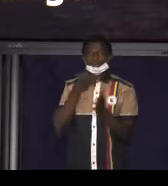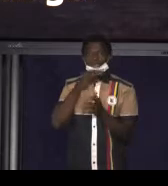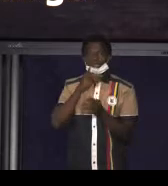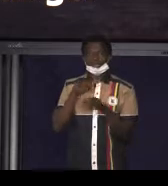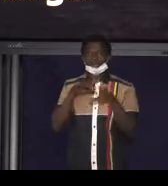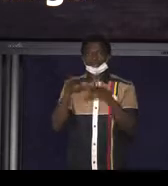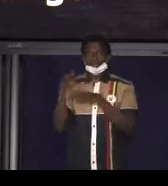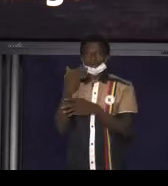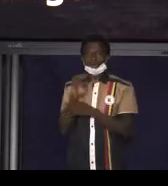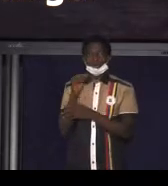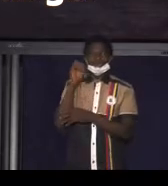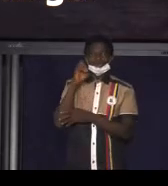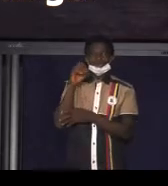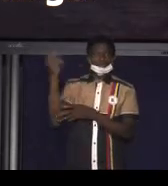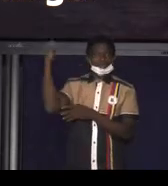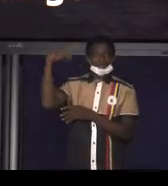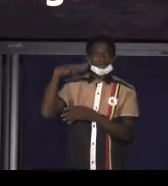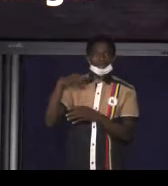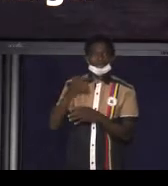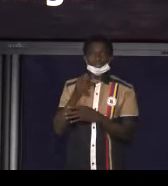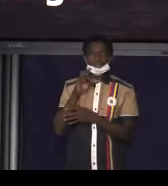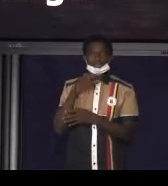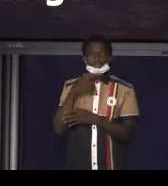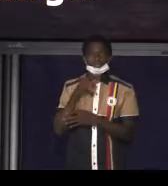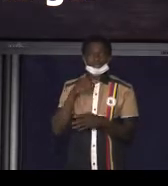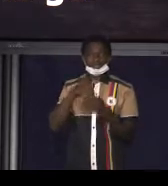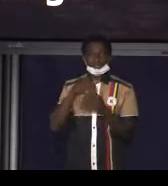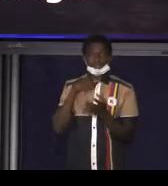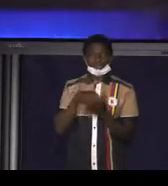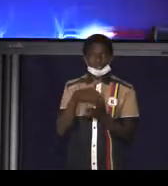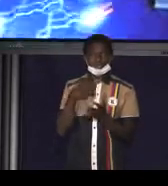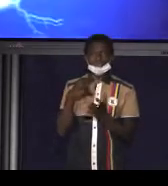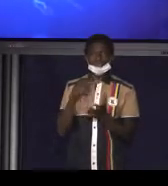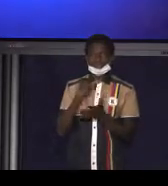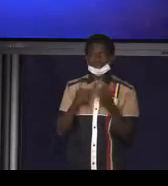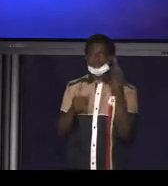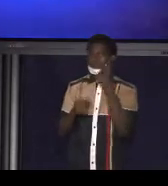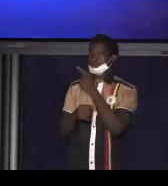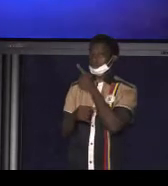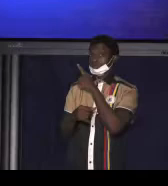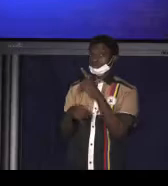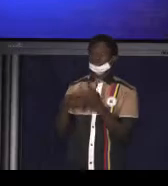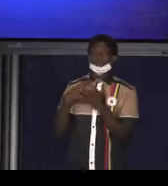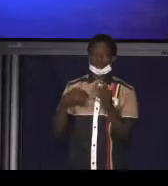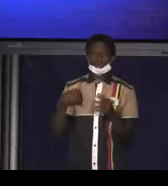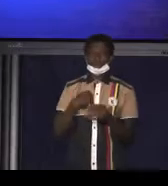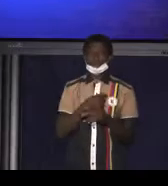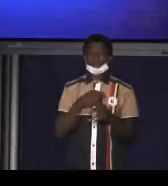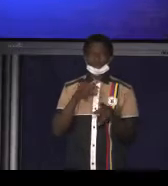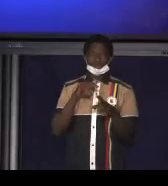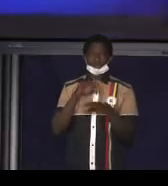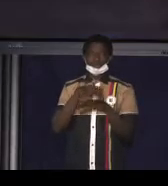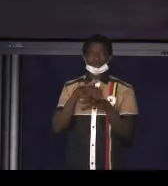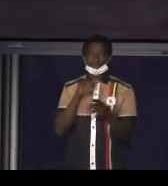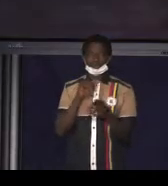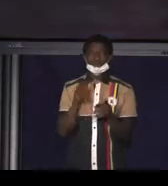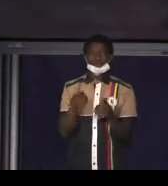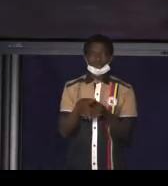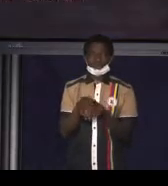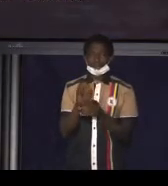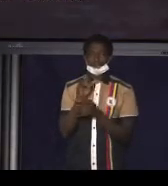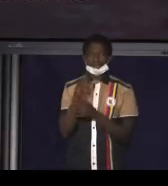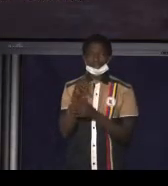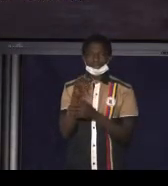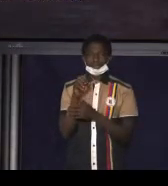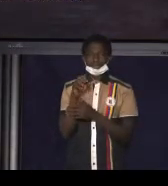is flow of electric charge in it. So that is what we are referring to, electric current. Now